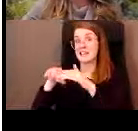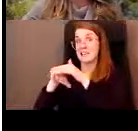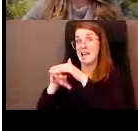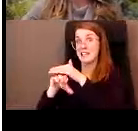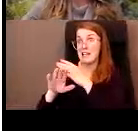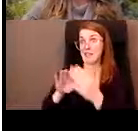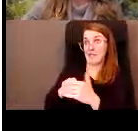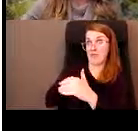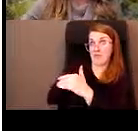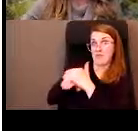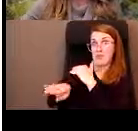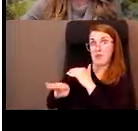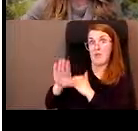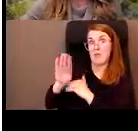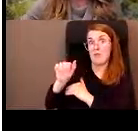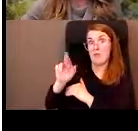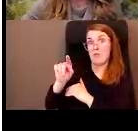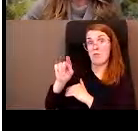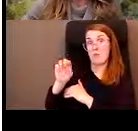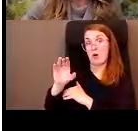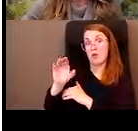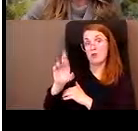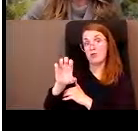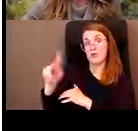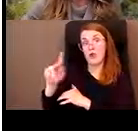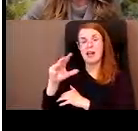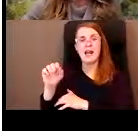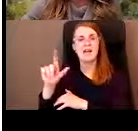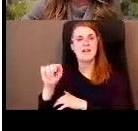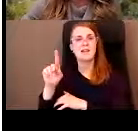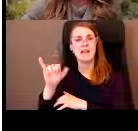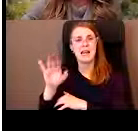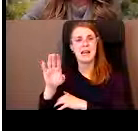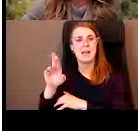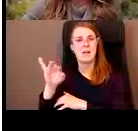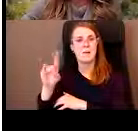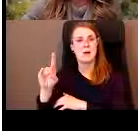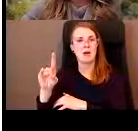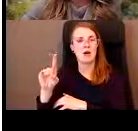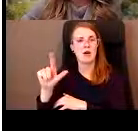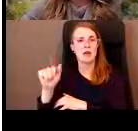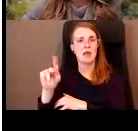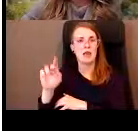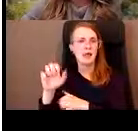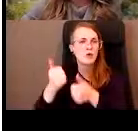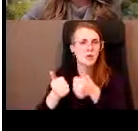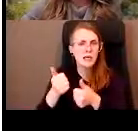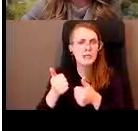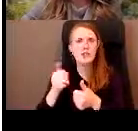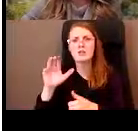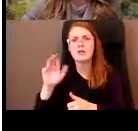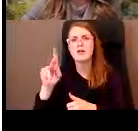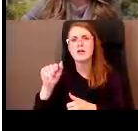Lake. So which water access point do you prefer for kayak, paddleboard,